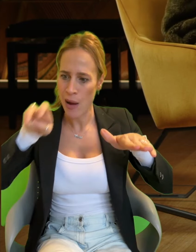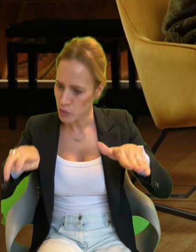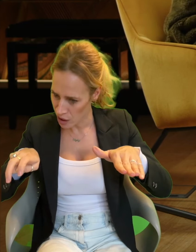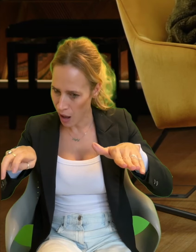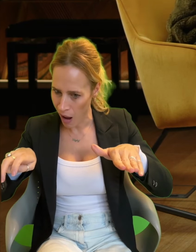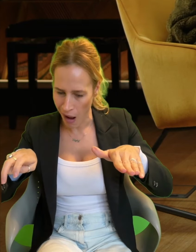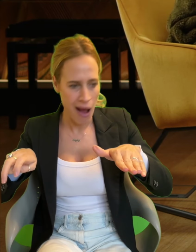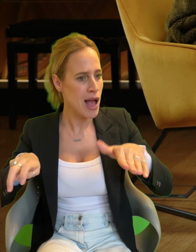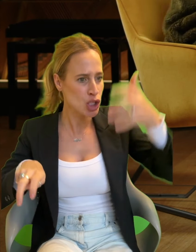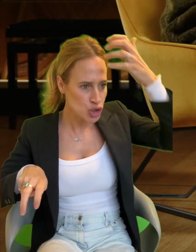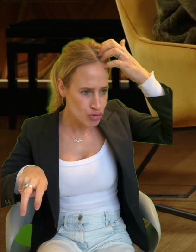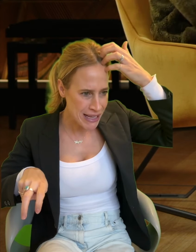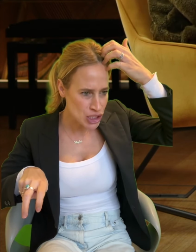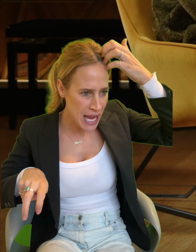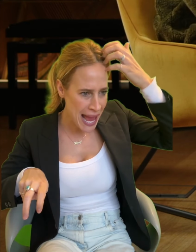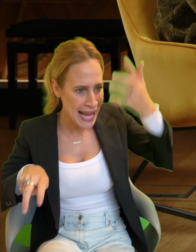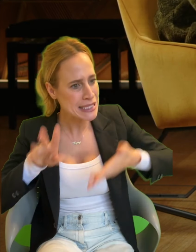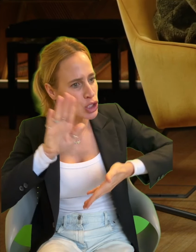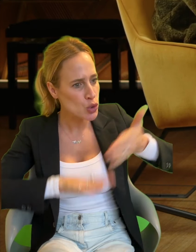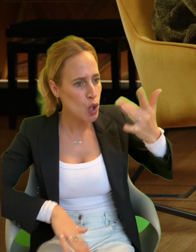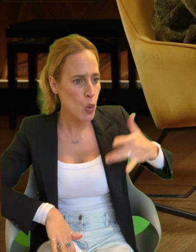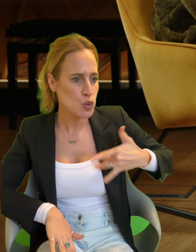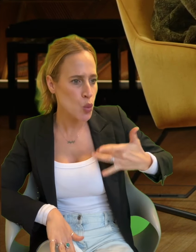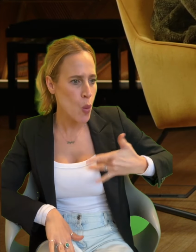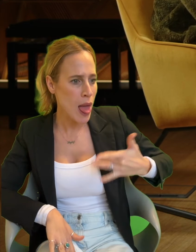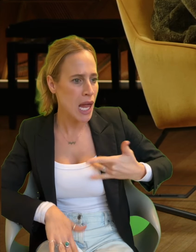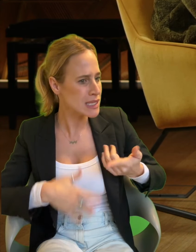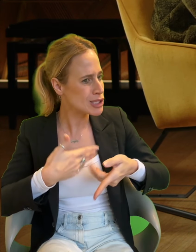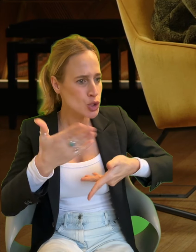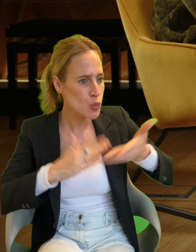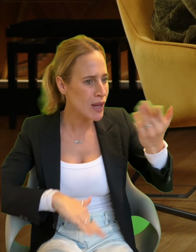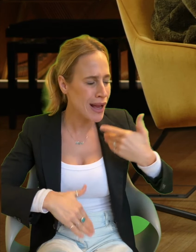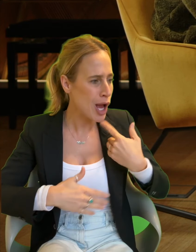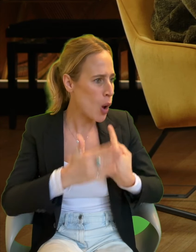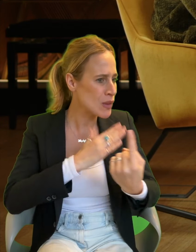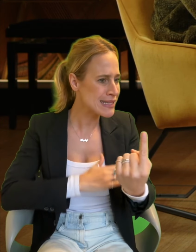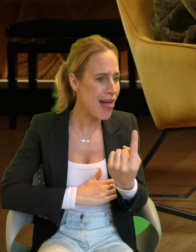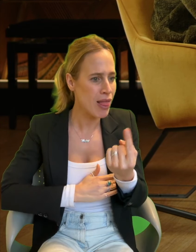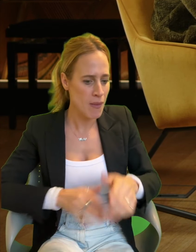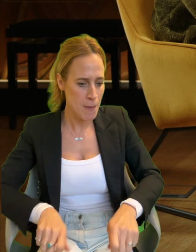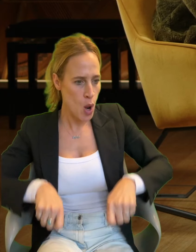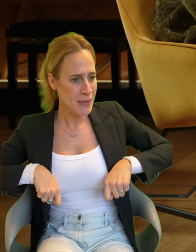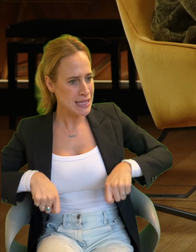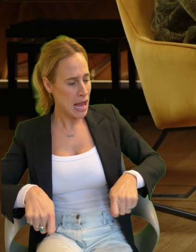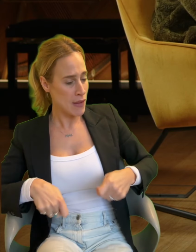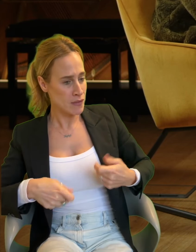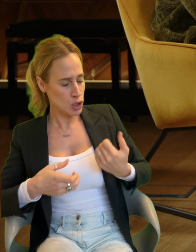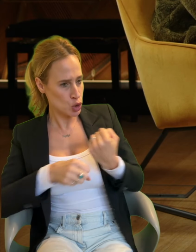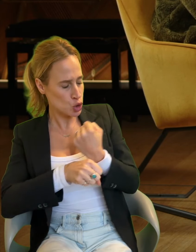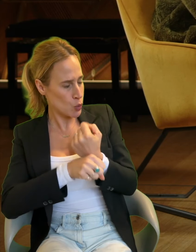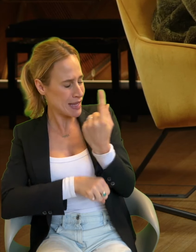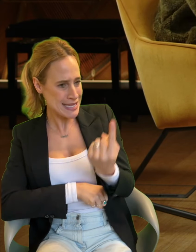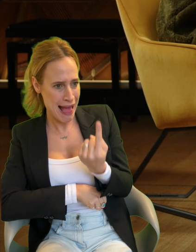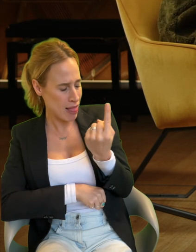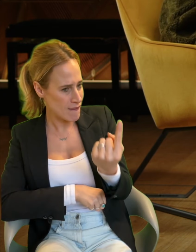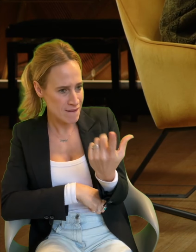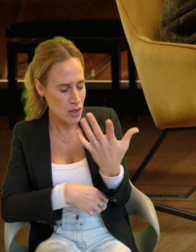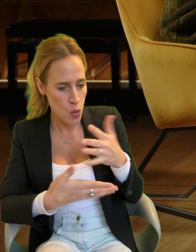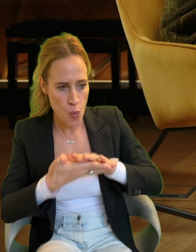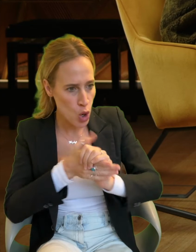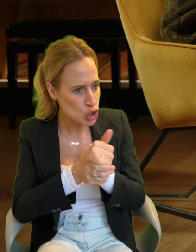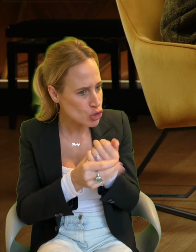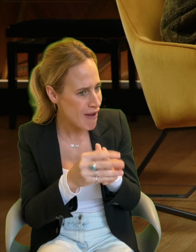you can scratch your head, you can go to the toilet, you can take yourself to the toilet, you can pull up your pants, you can go wash your